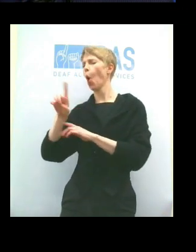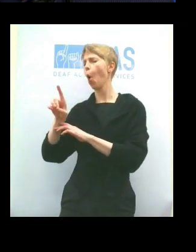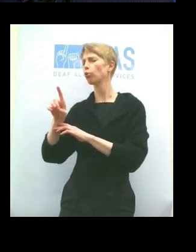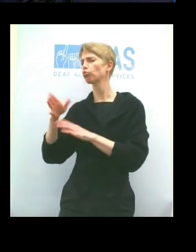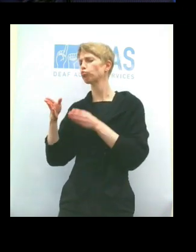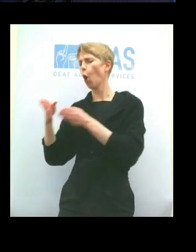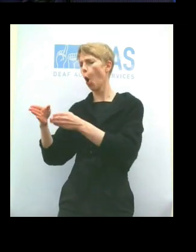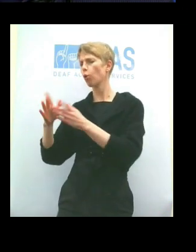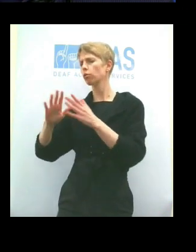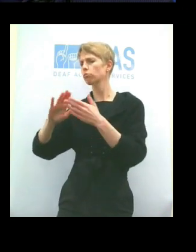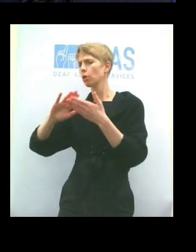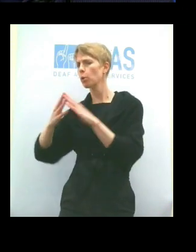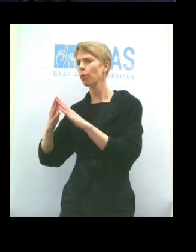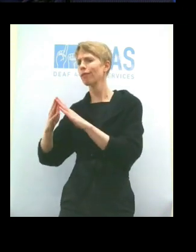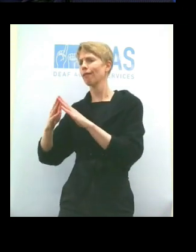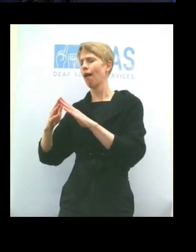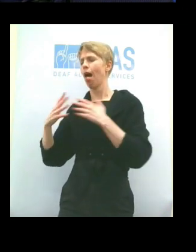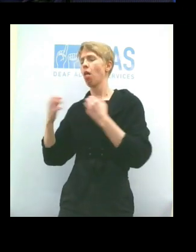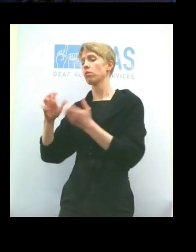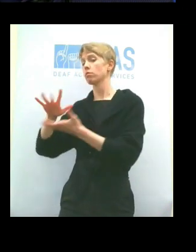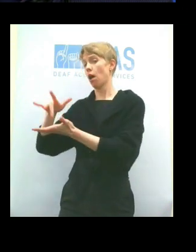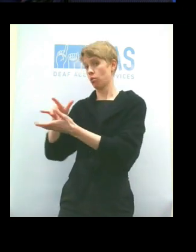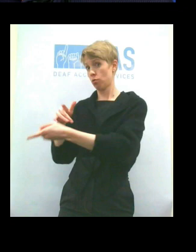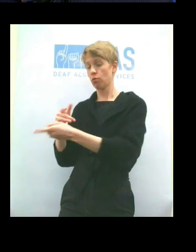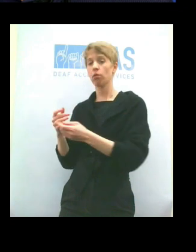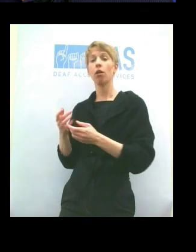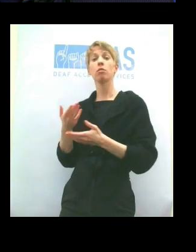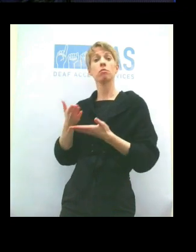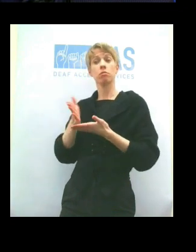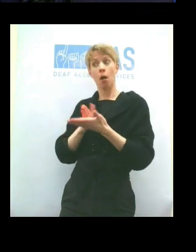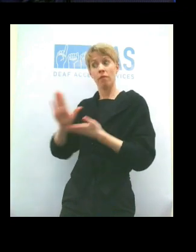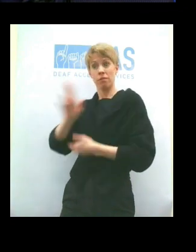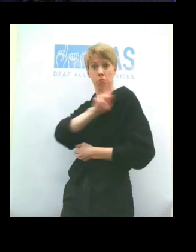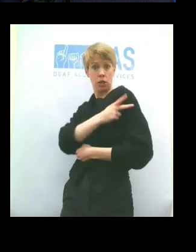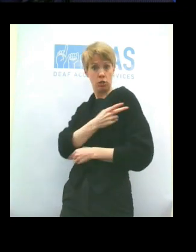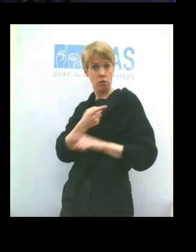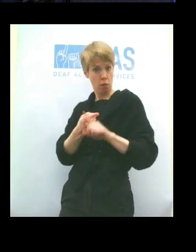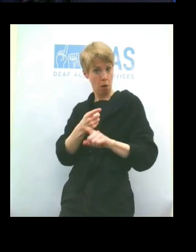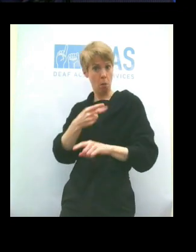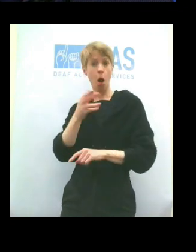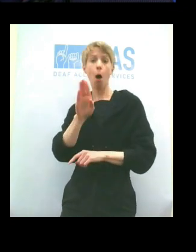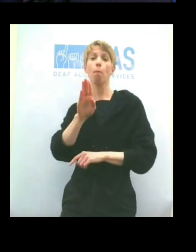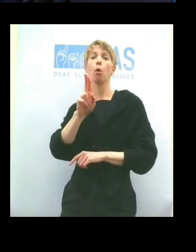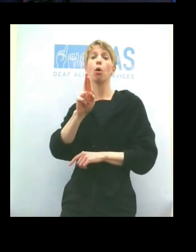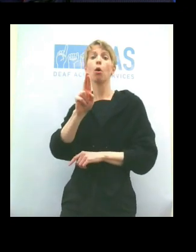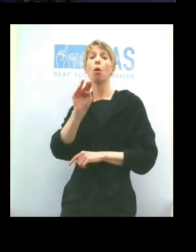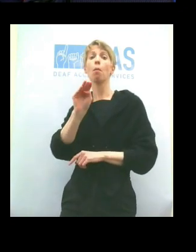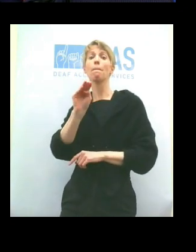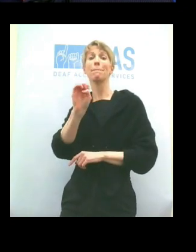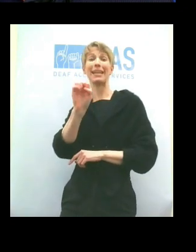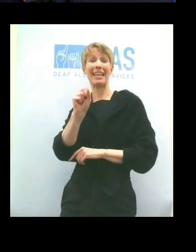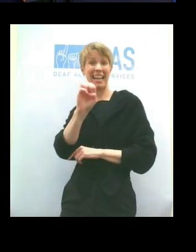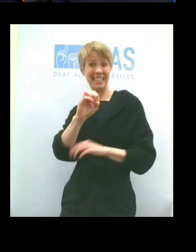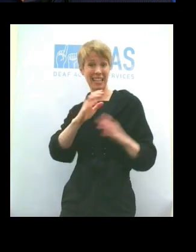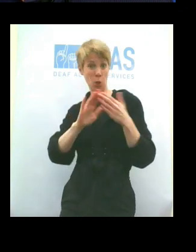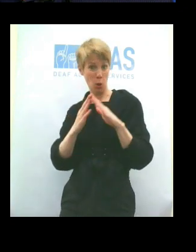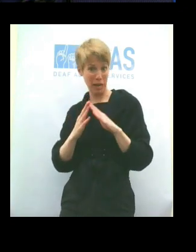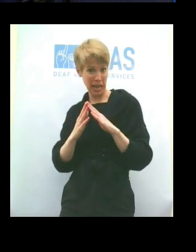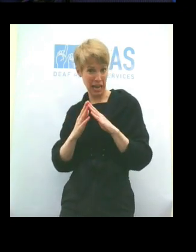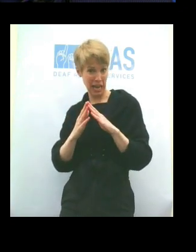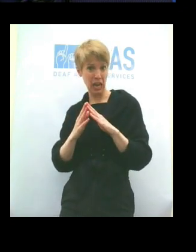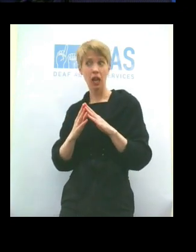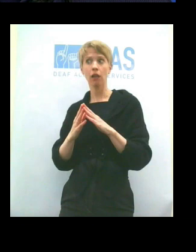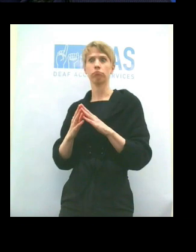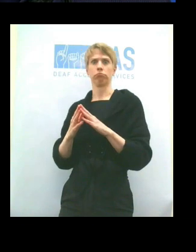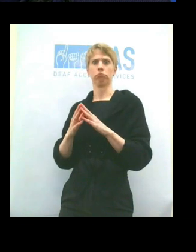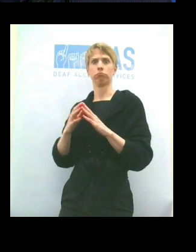number of the individuals that he's been testing from the Burmese and Karen community appear to be testing positive at a much higher rate than